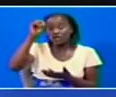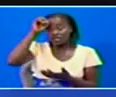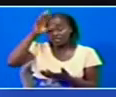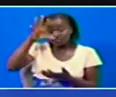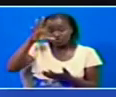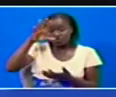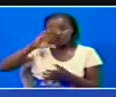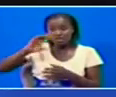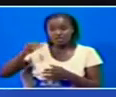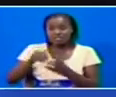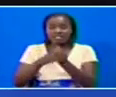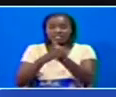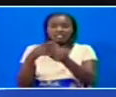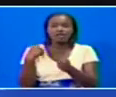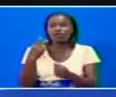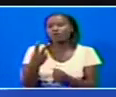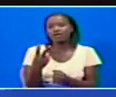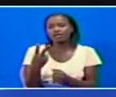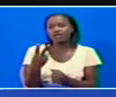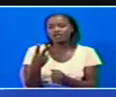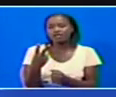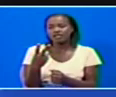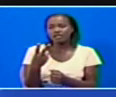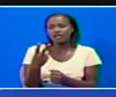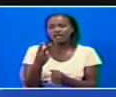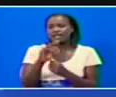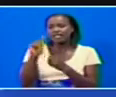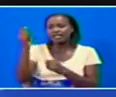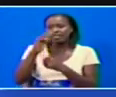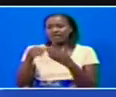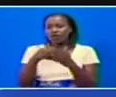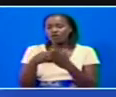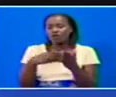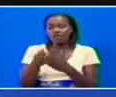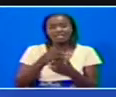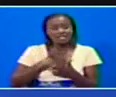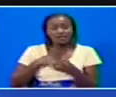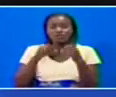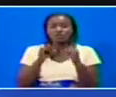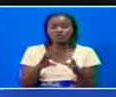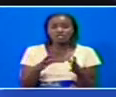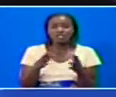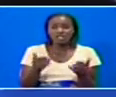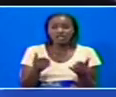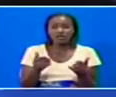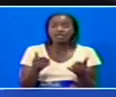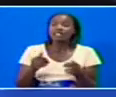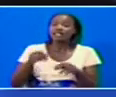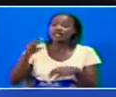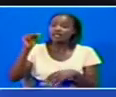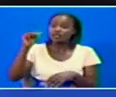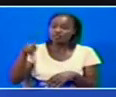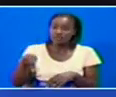ndio imeongoza, na sisi tuko namba mbili Kenya mzima ambao pesa zetu zimepotea. Sasa tunataka the sitting member of